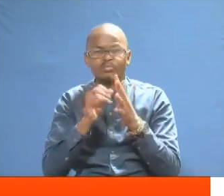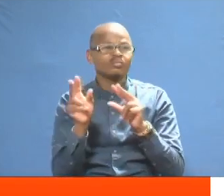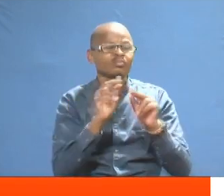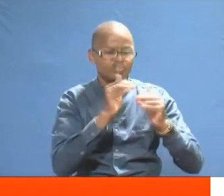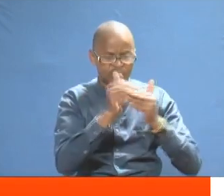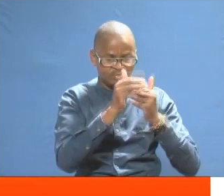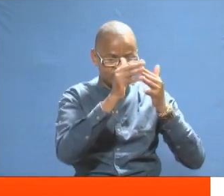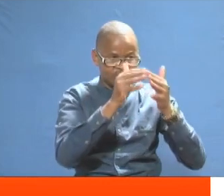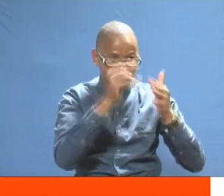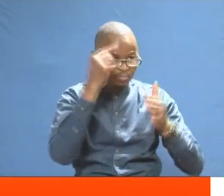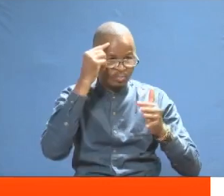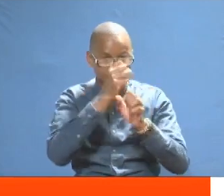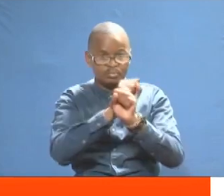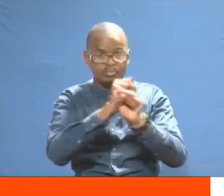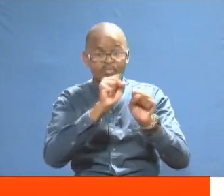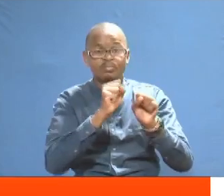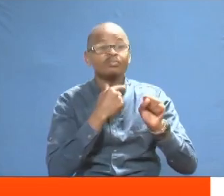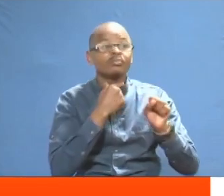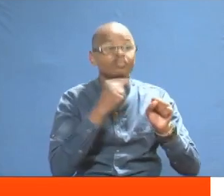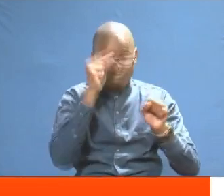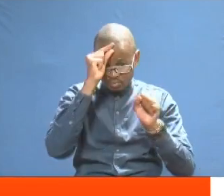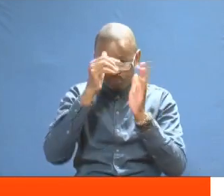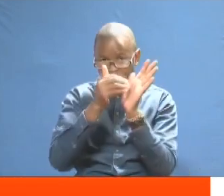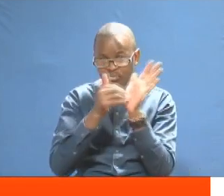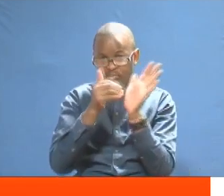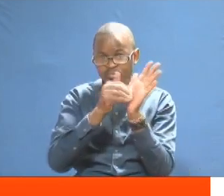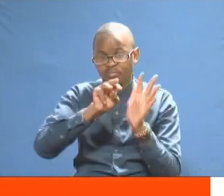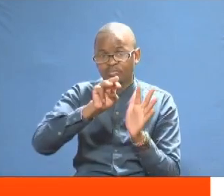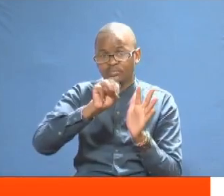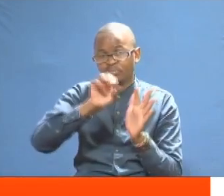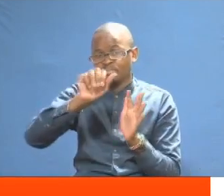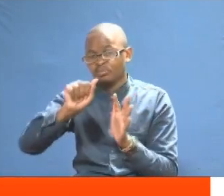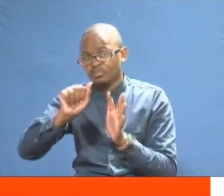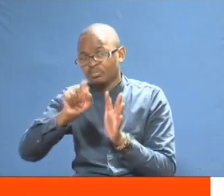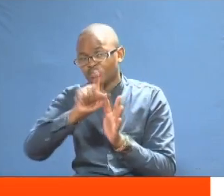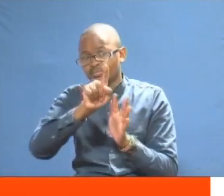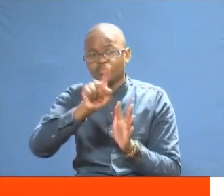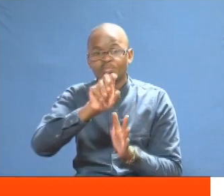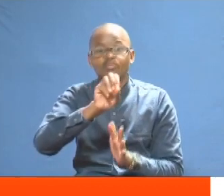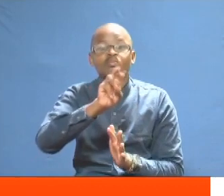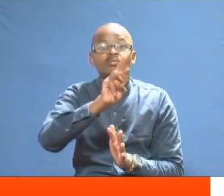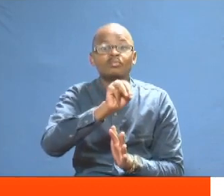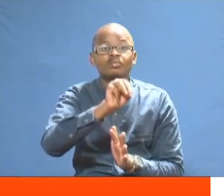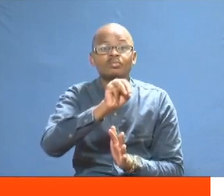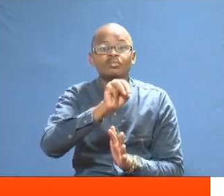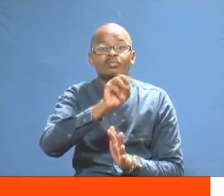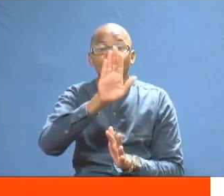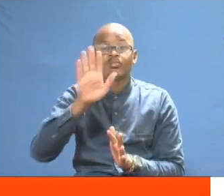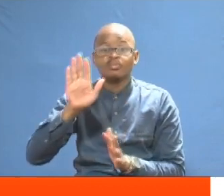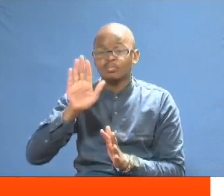All leaders who are running for presidents, like the governor of Machakos, like the NC leader, like the ODM leader, even they are foot